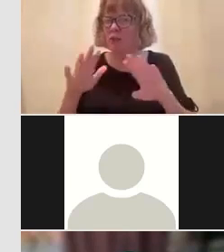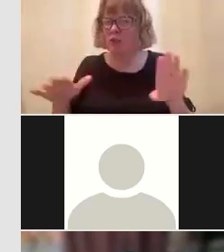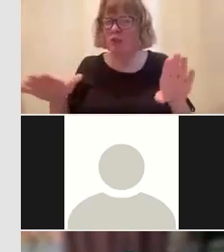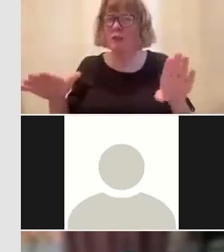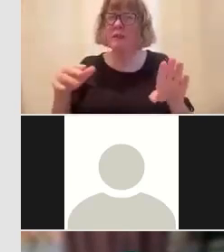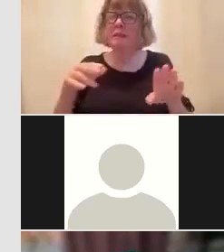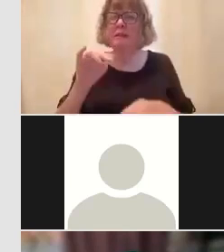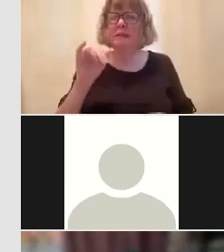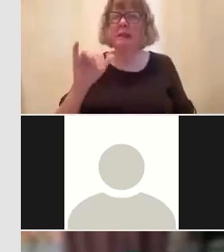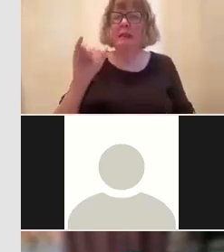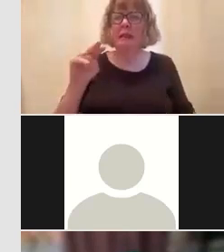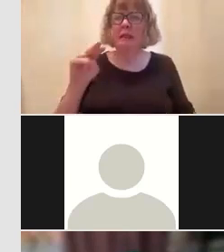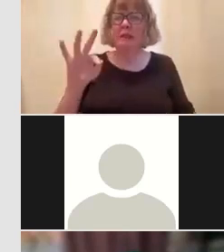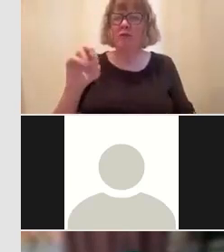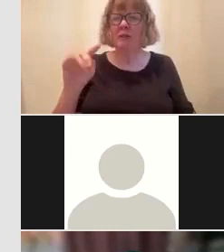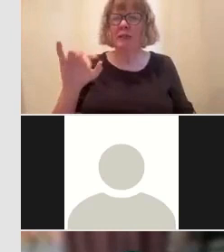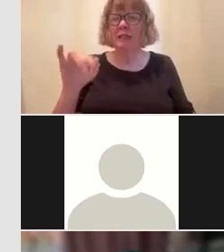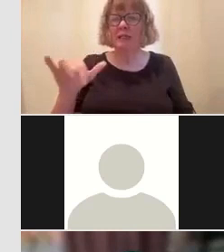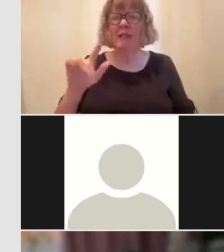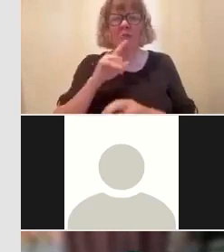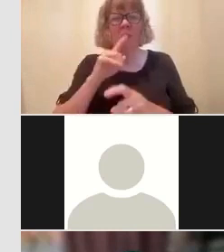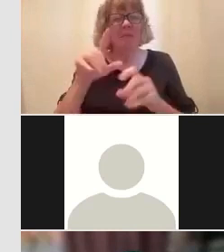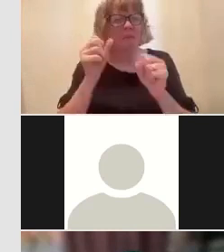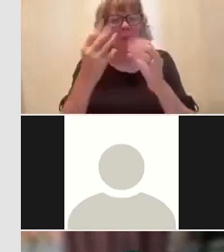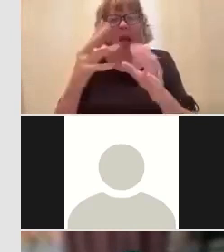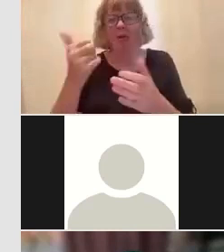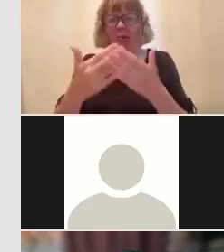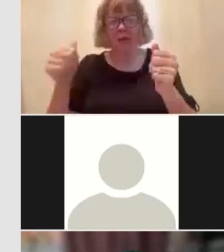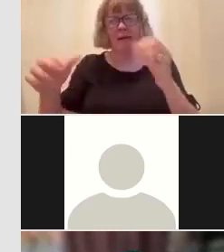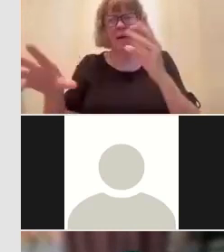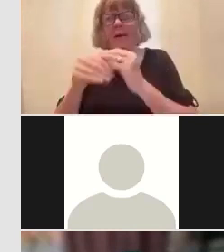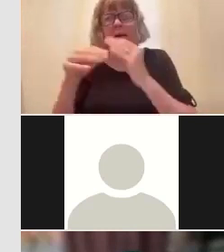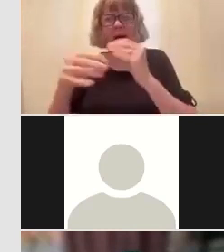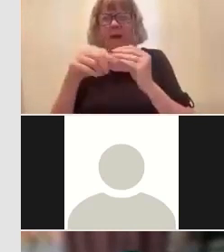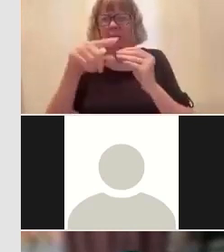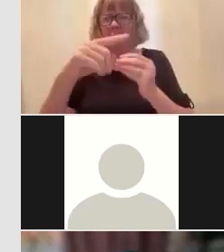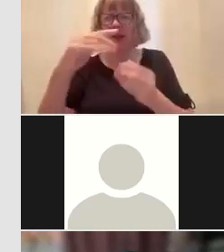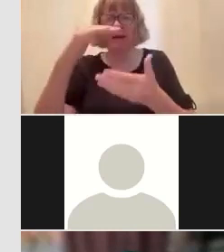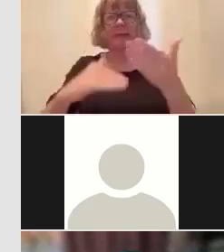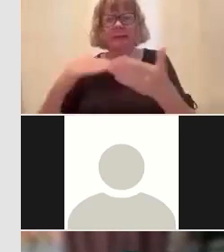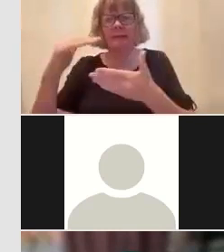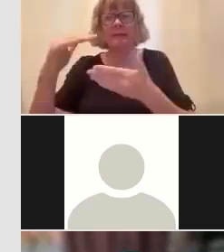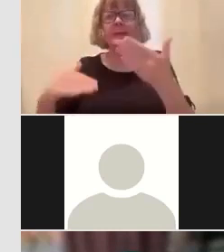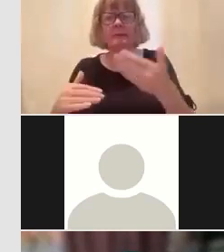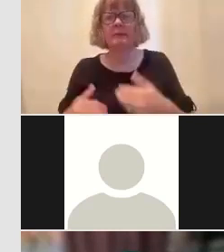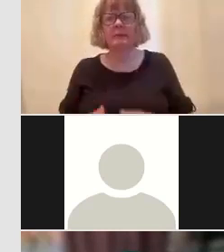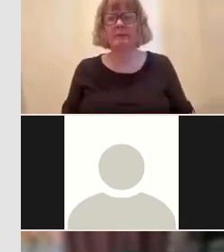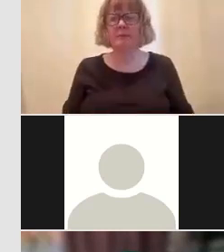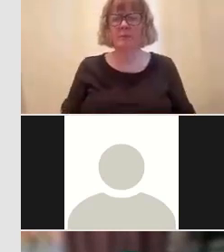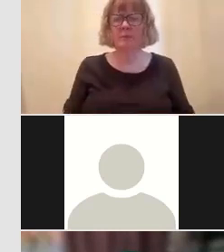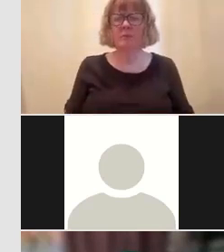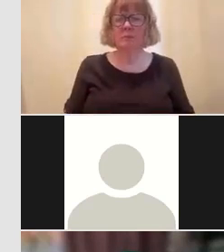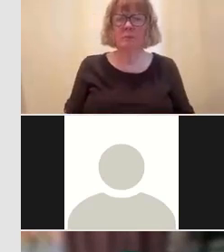not an exhaustive list. There's many other things that can come and be traumatic for a person.